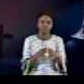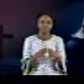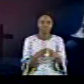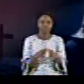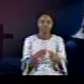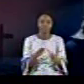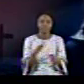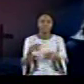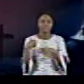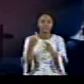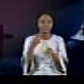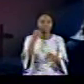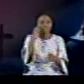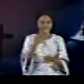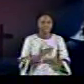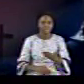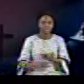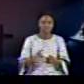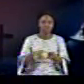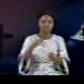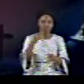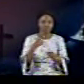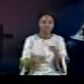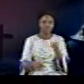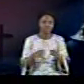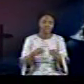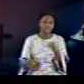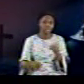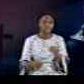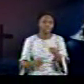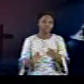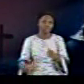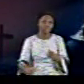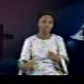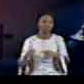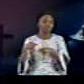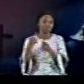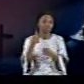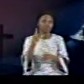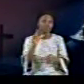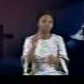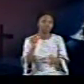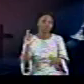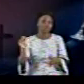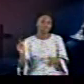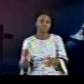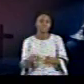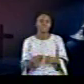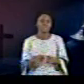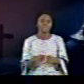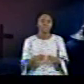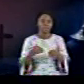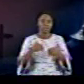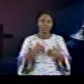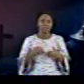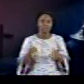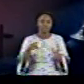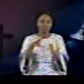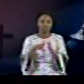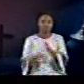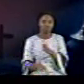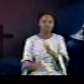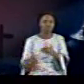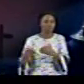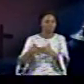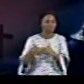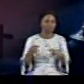in 2020, she had been having lumbar spondylosis, lower back pain, very